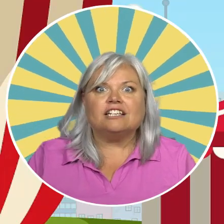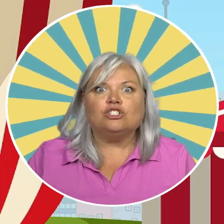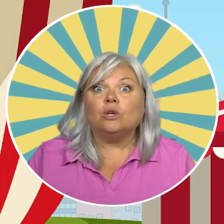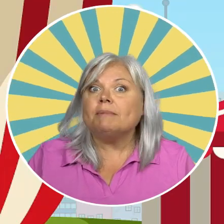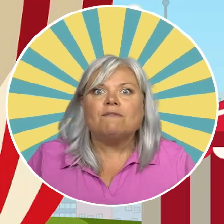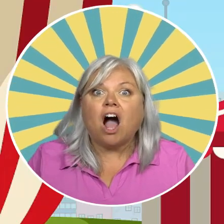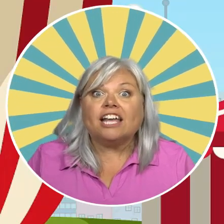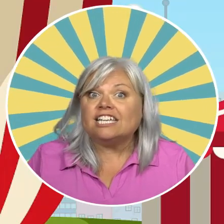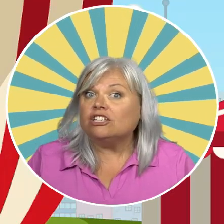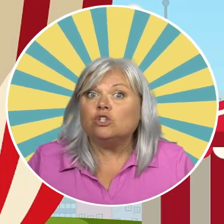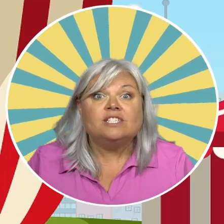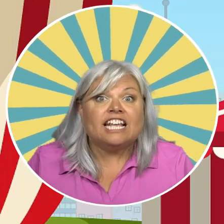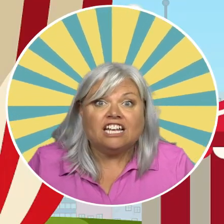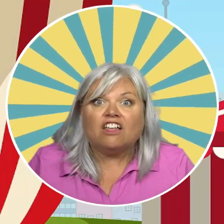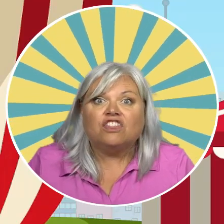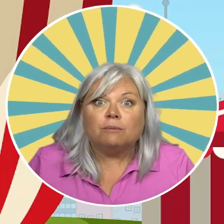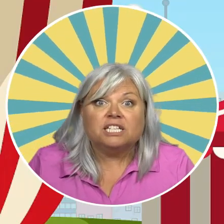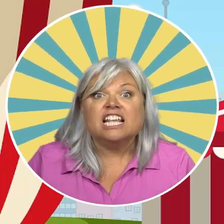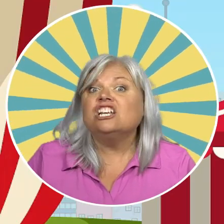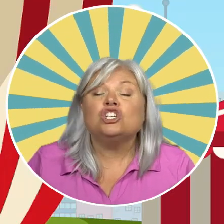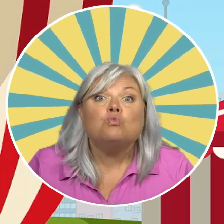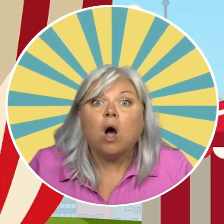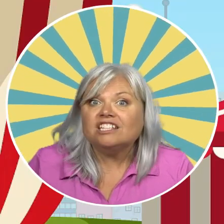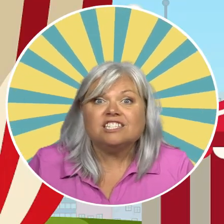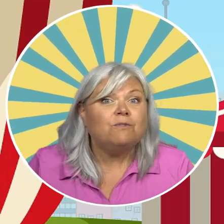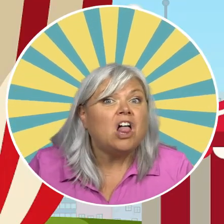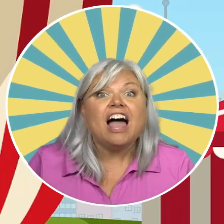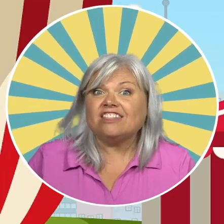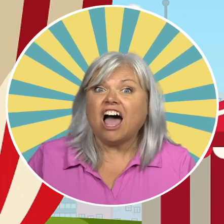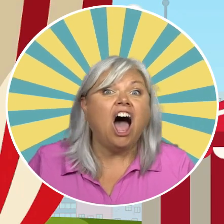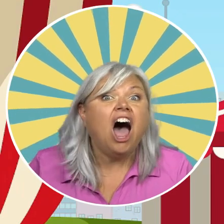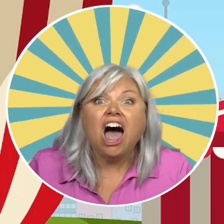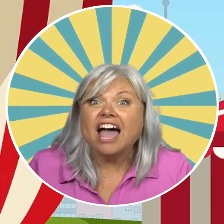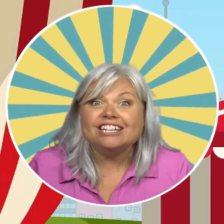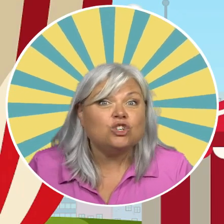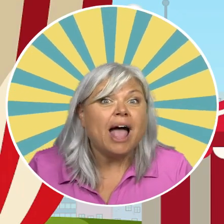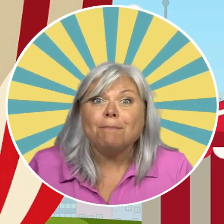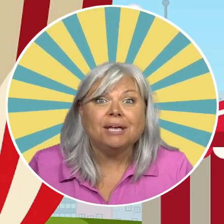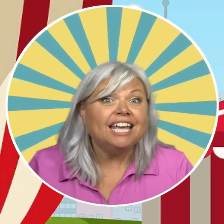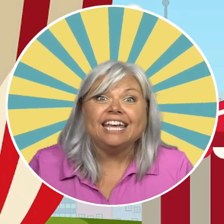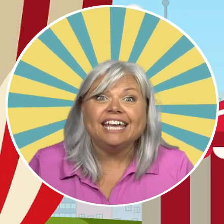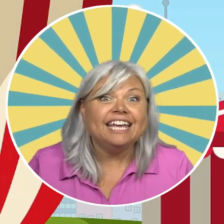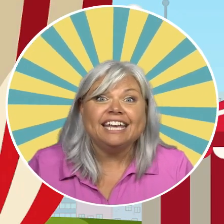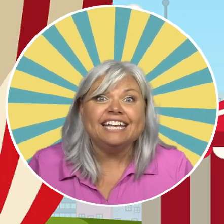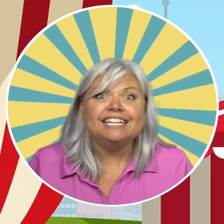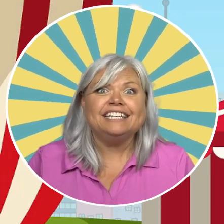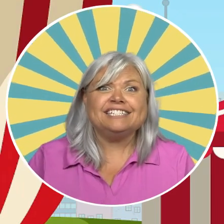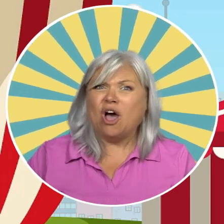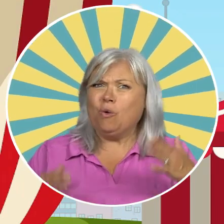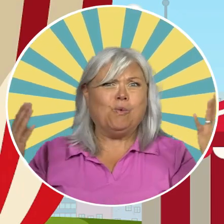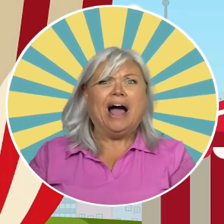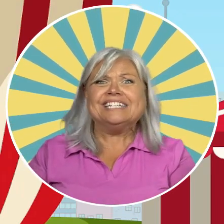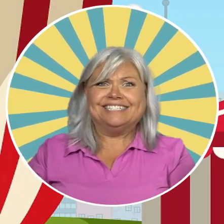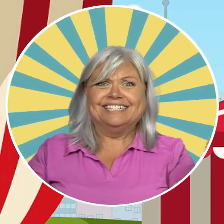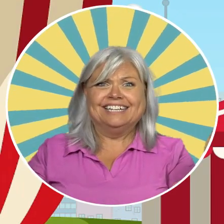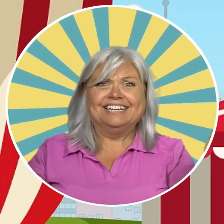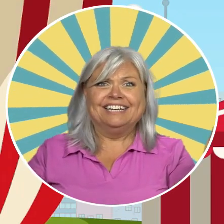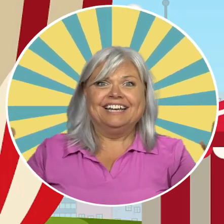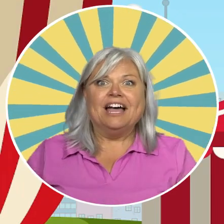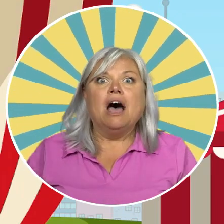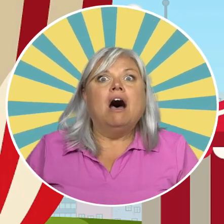she has a dream. If I tell you, say nothing, please. She wants to fly the high trapeze.